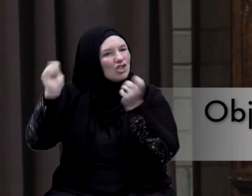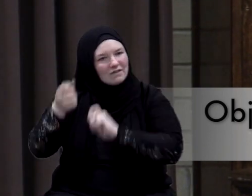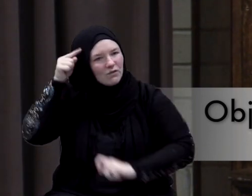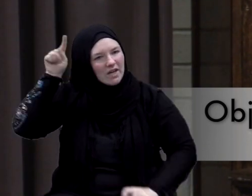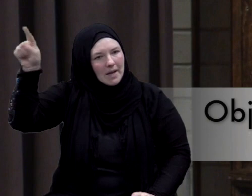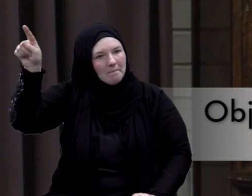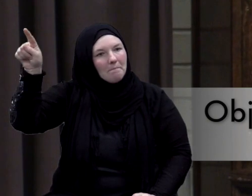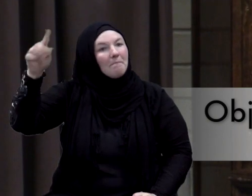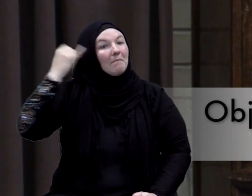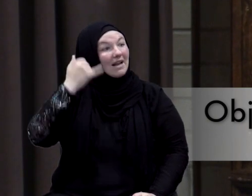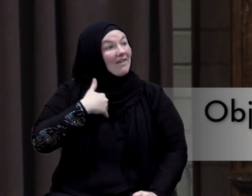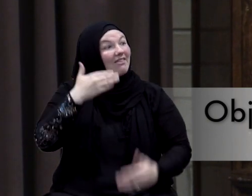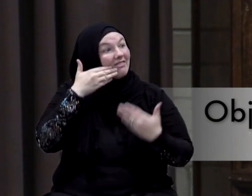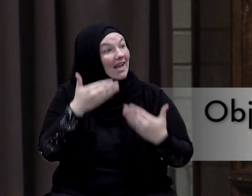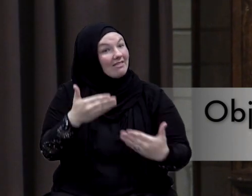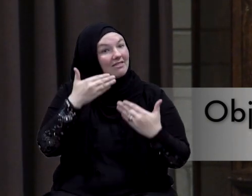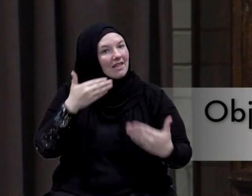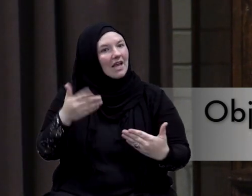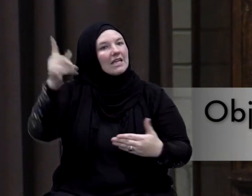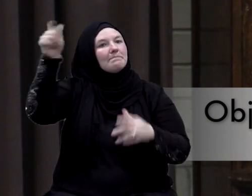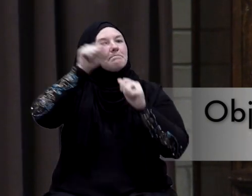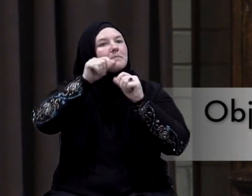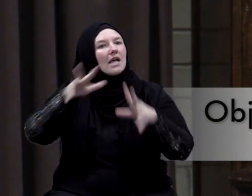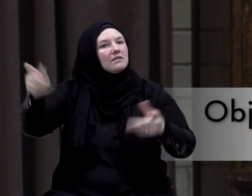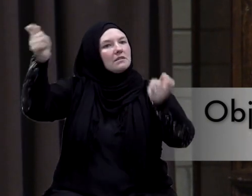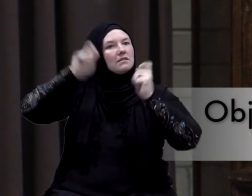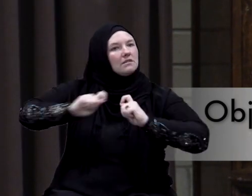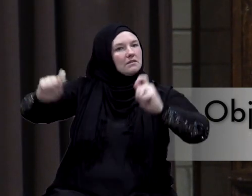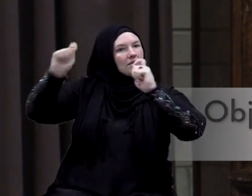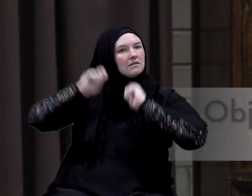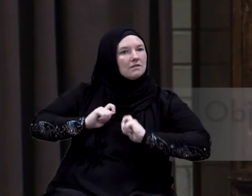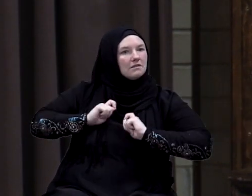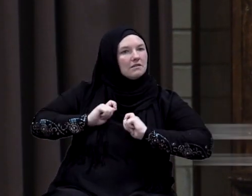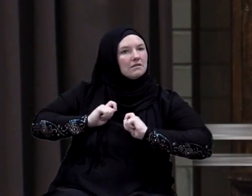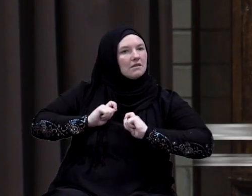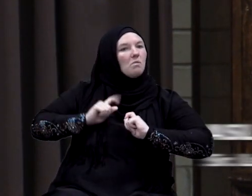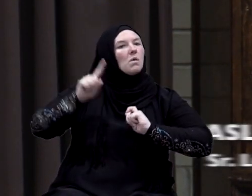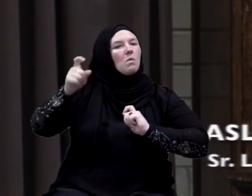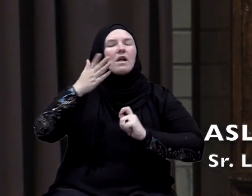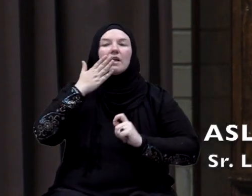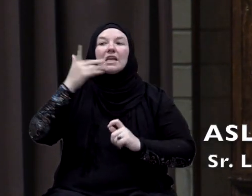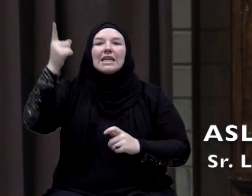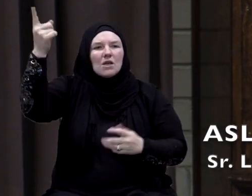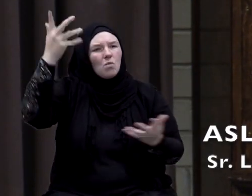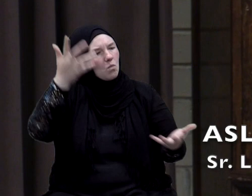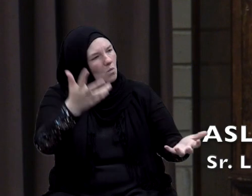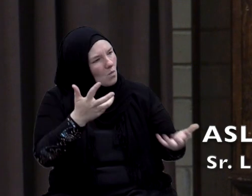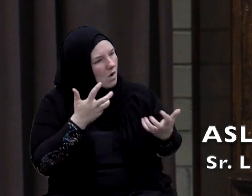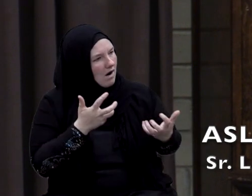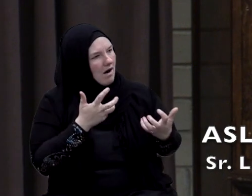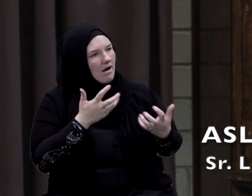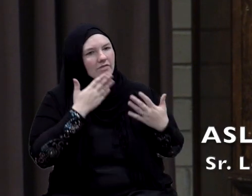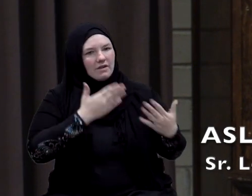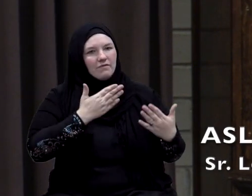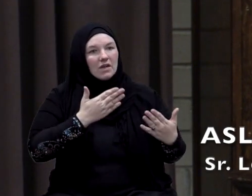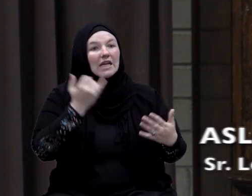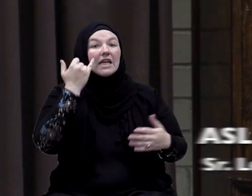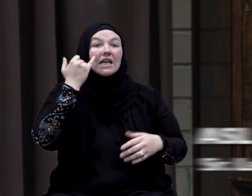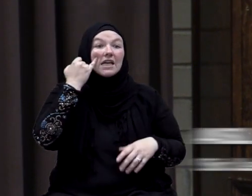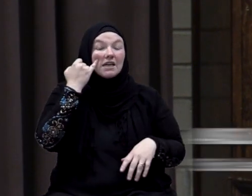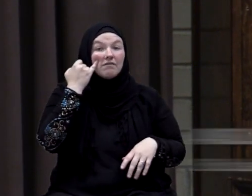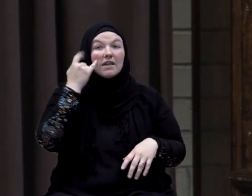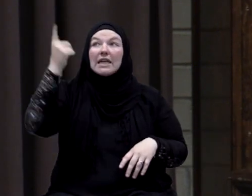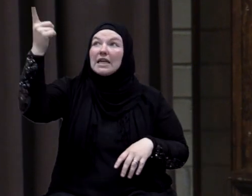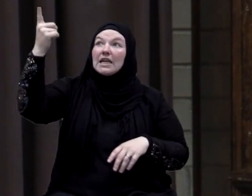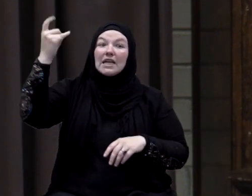created. Why? Because he wants us to appreciate him. And he blames those who do not appreciate